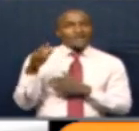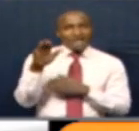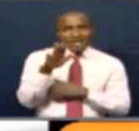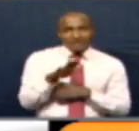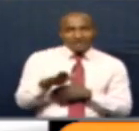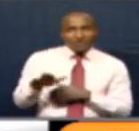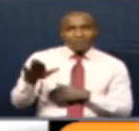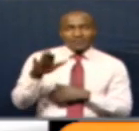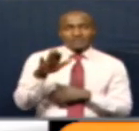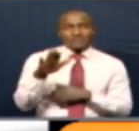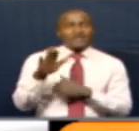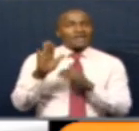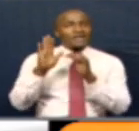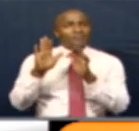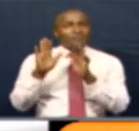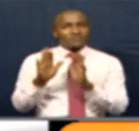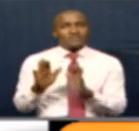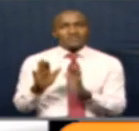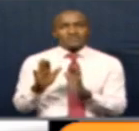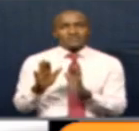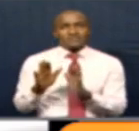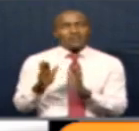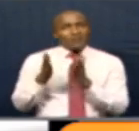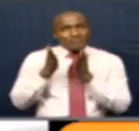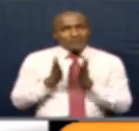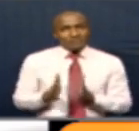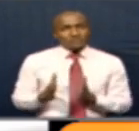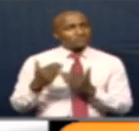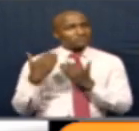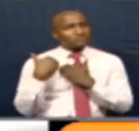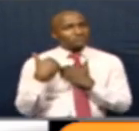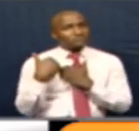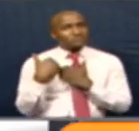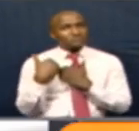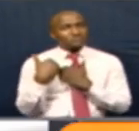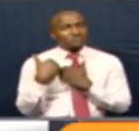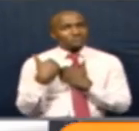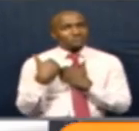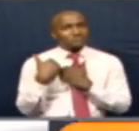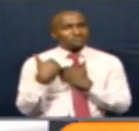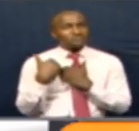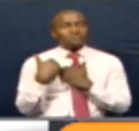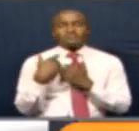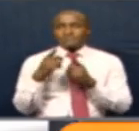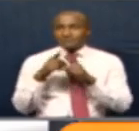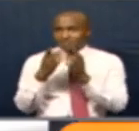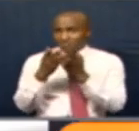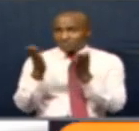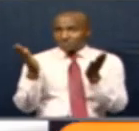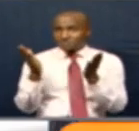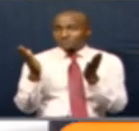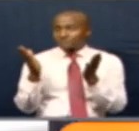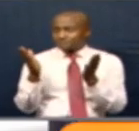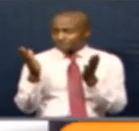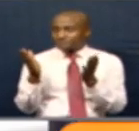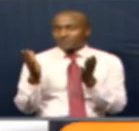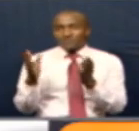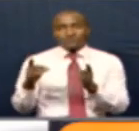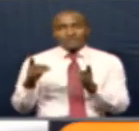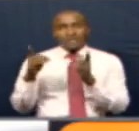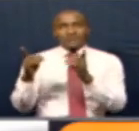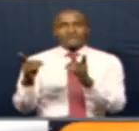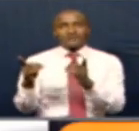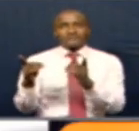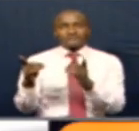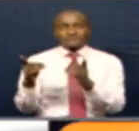is just as much a personal responsibility as it is those in public service to deliver a service